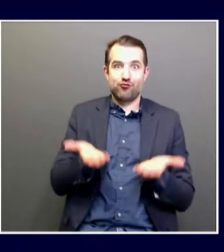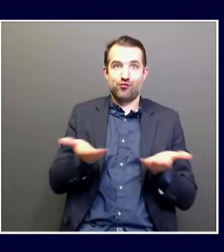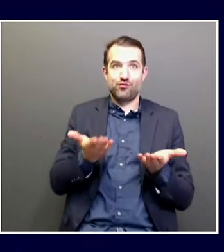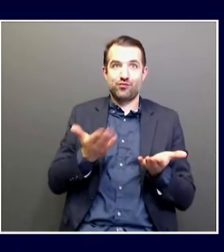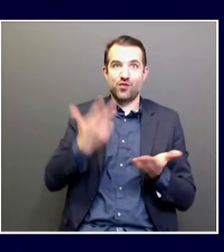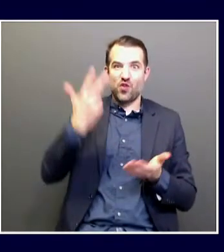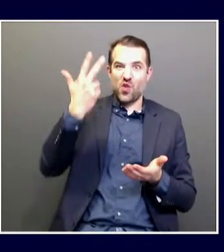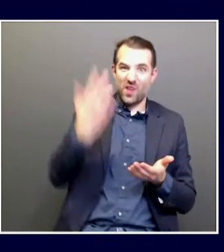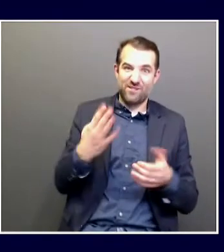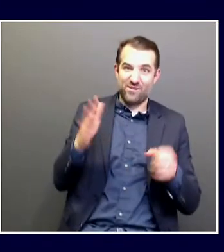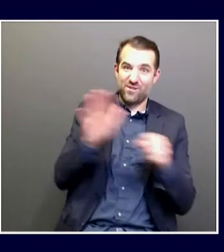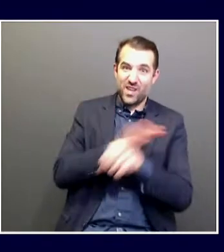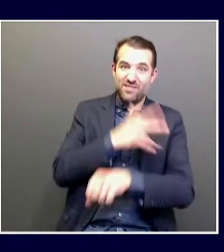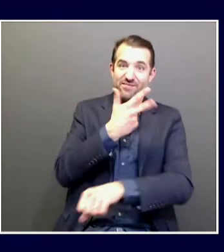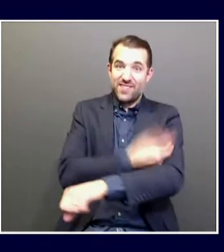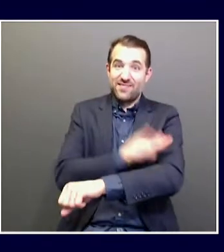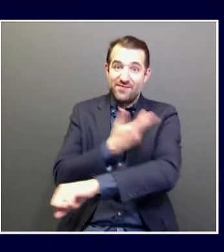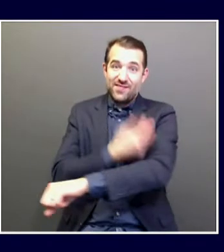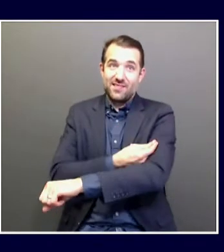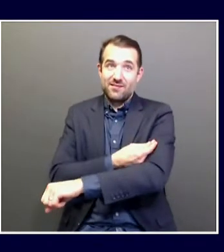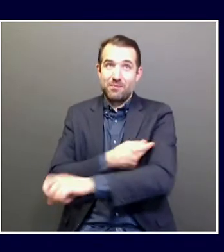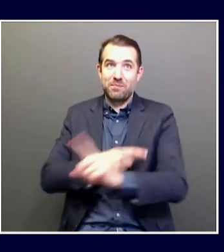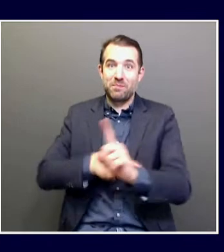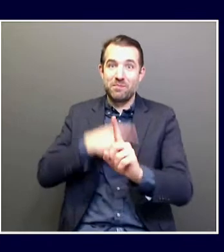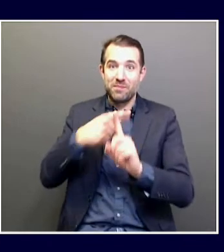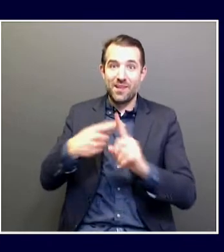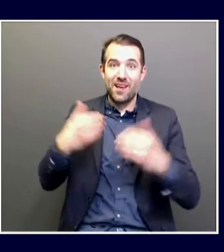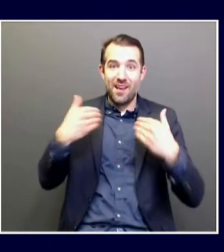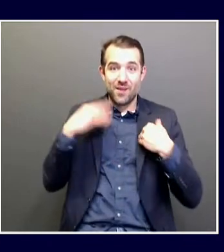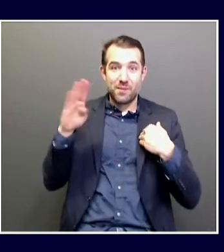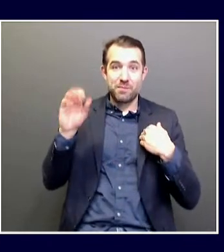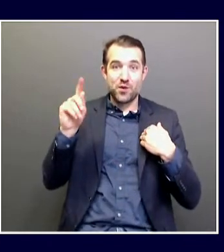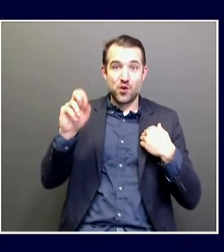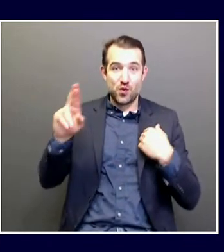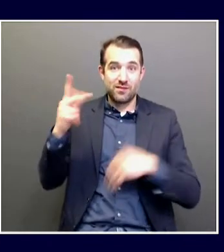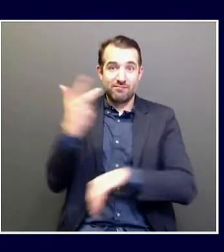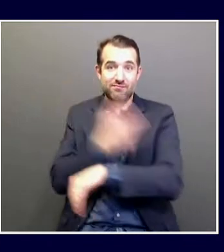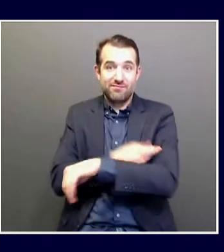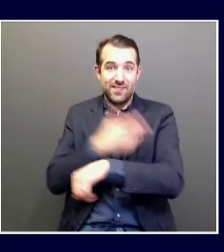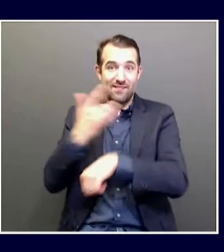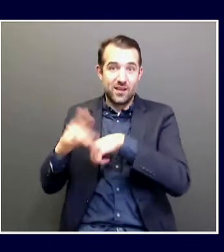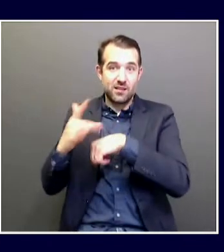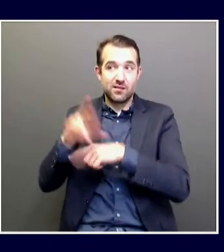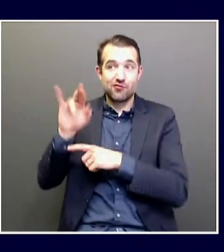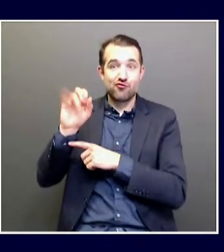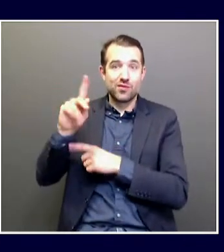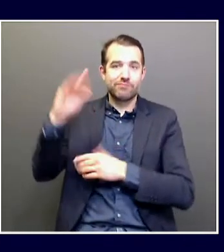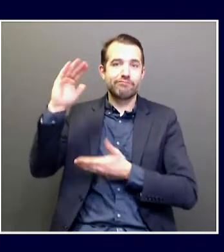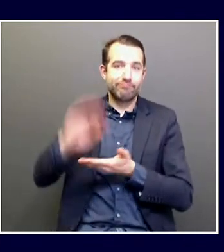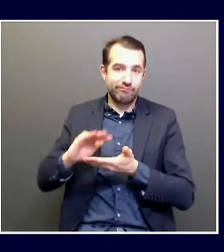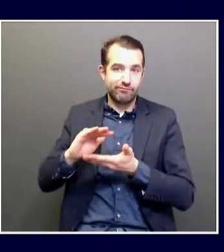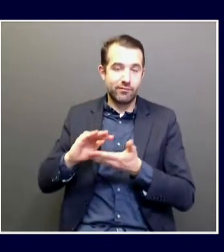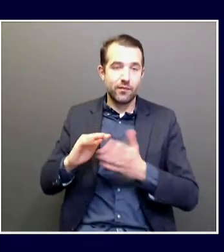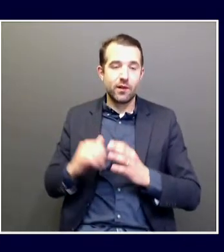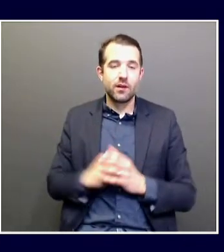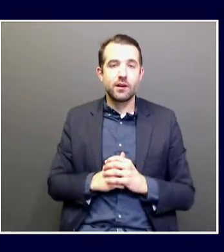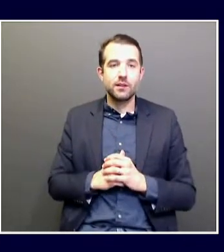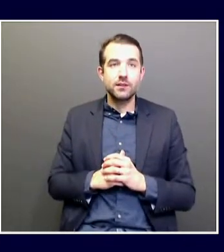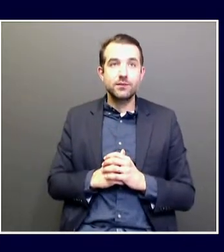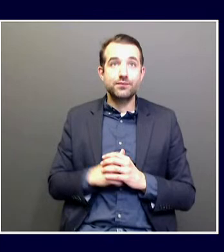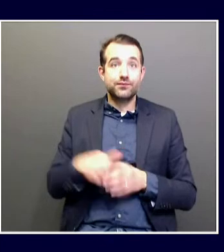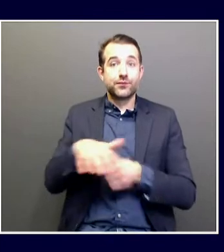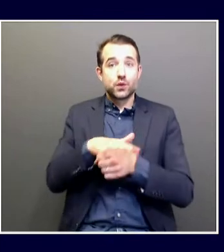of which drive down the risk. My sense is that when you account for these slight variations in risk and local